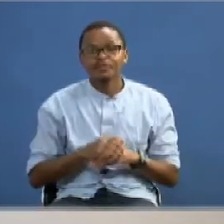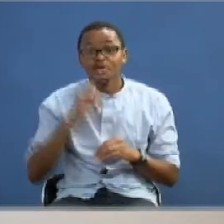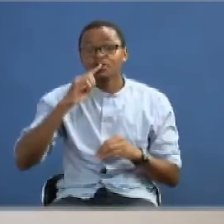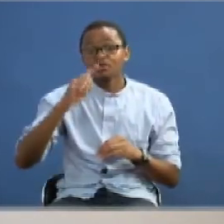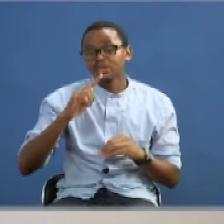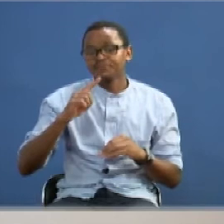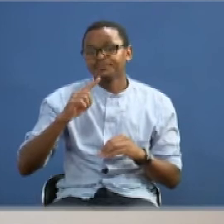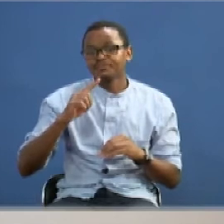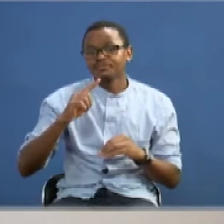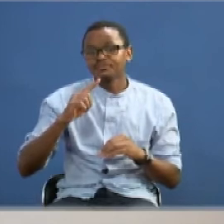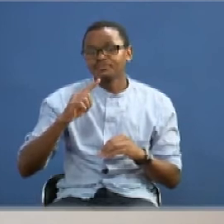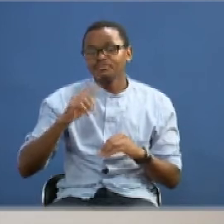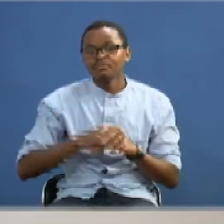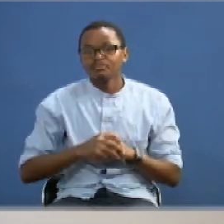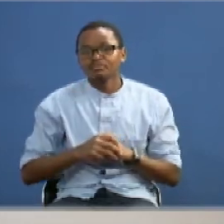so ancient,